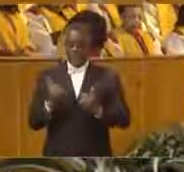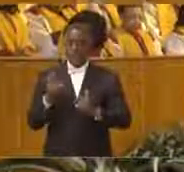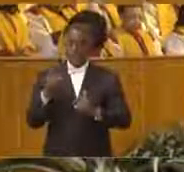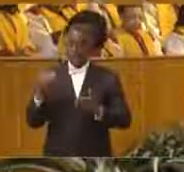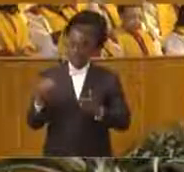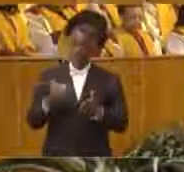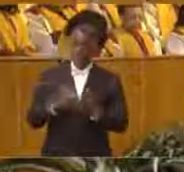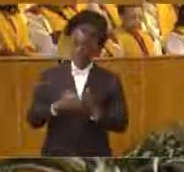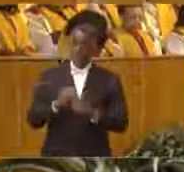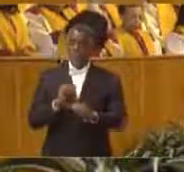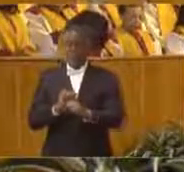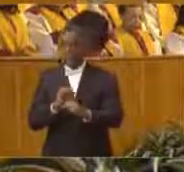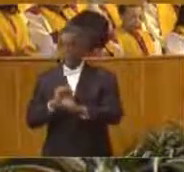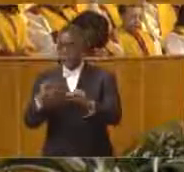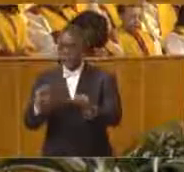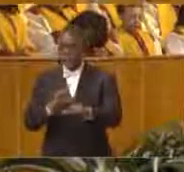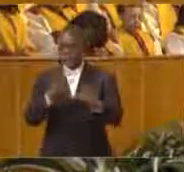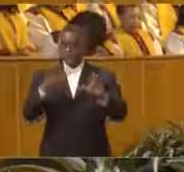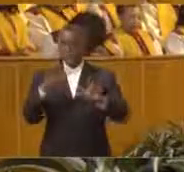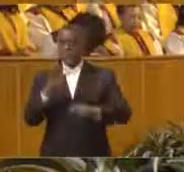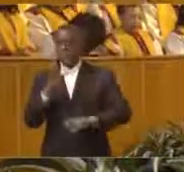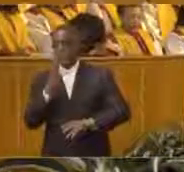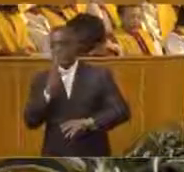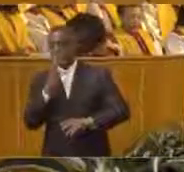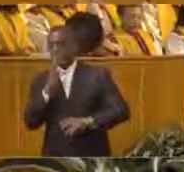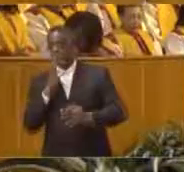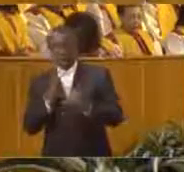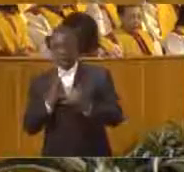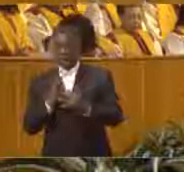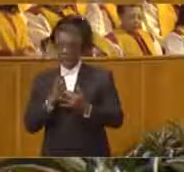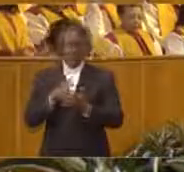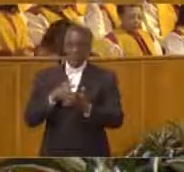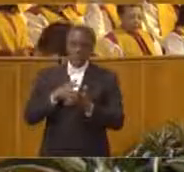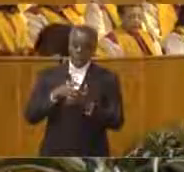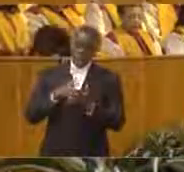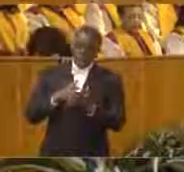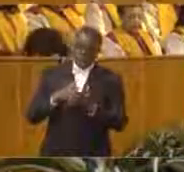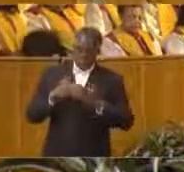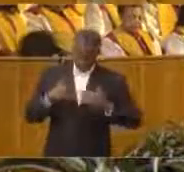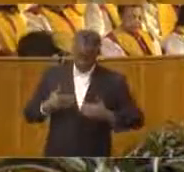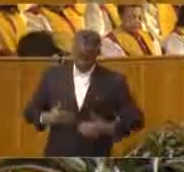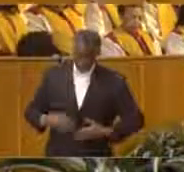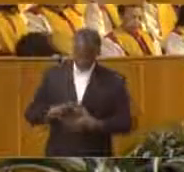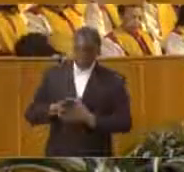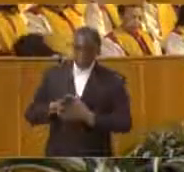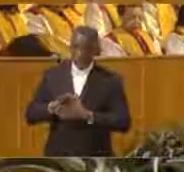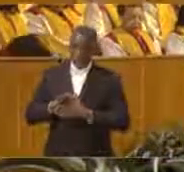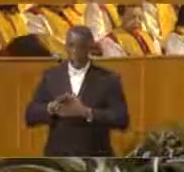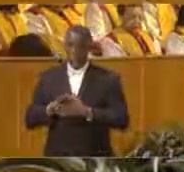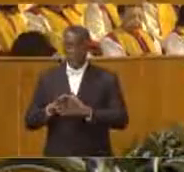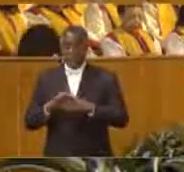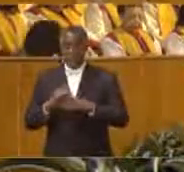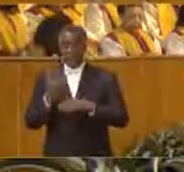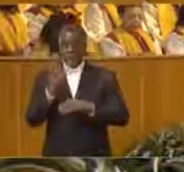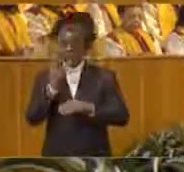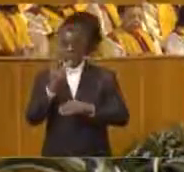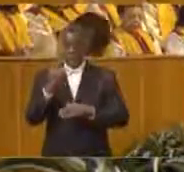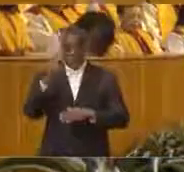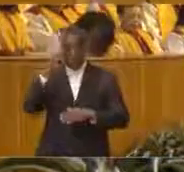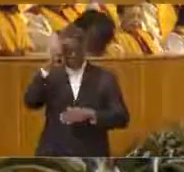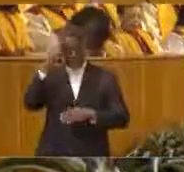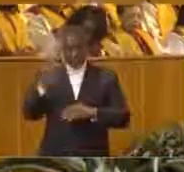again work the miracle of speaking through frail and fragile flesh. That You touch my mind and my mouth, use my head and my